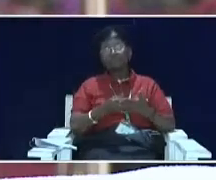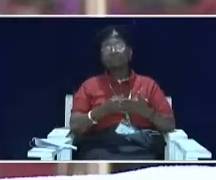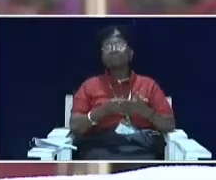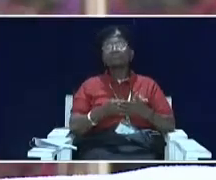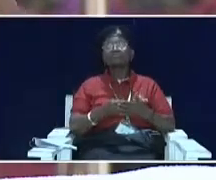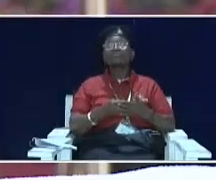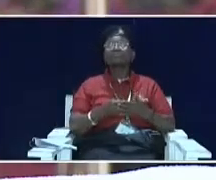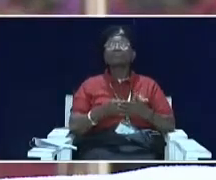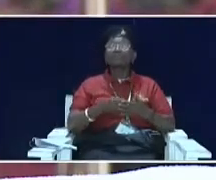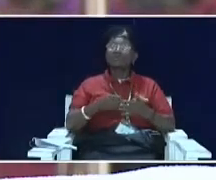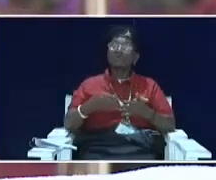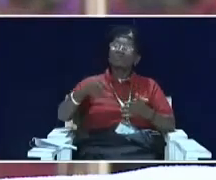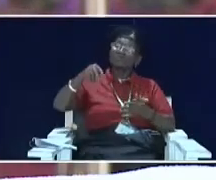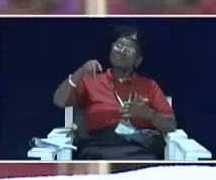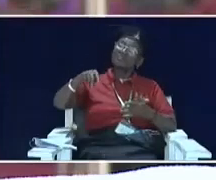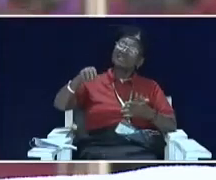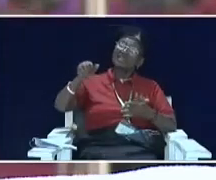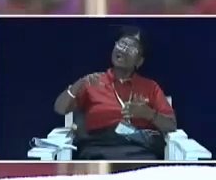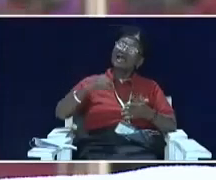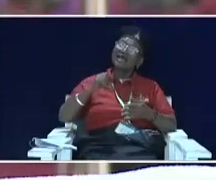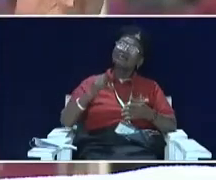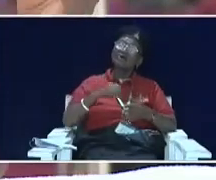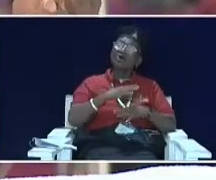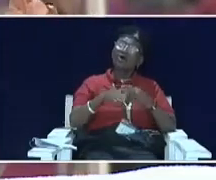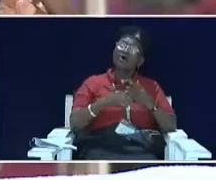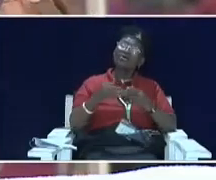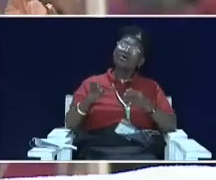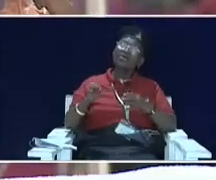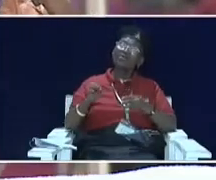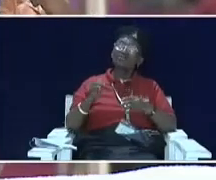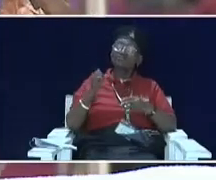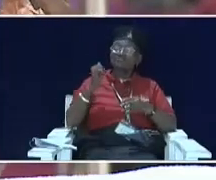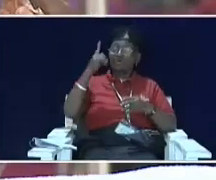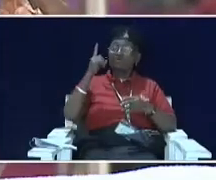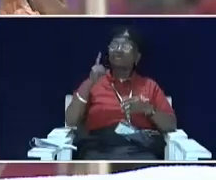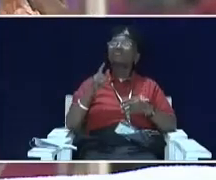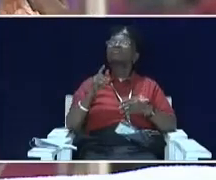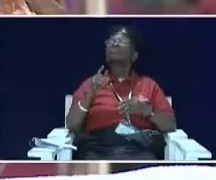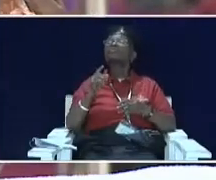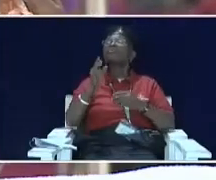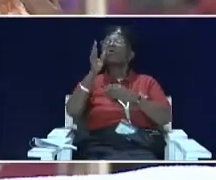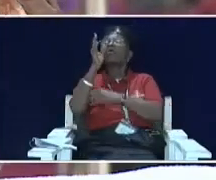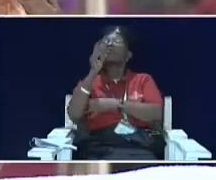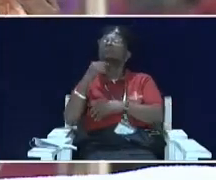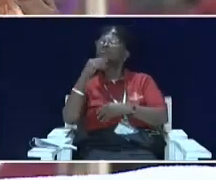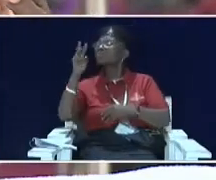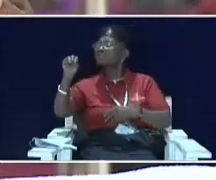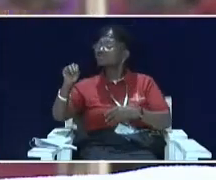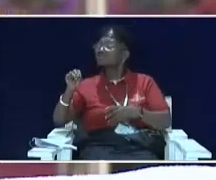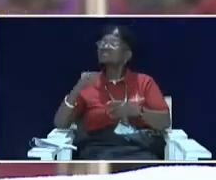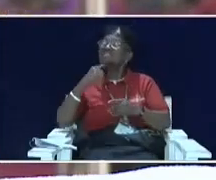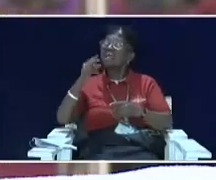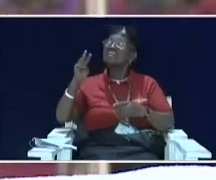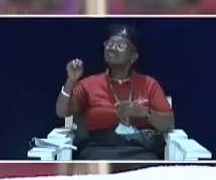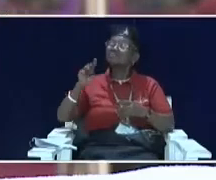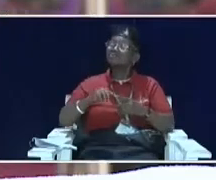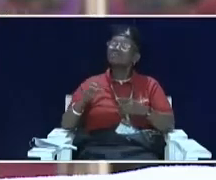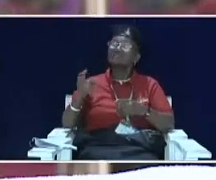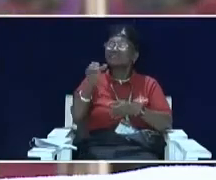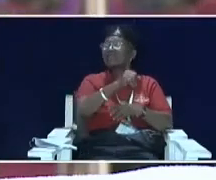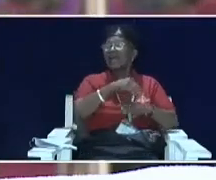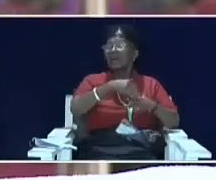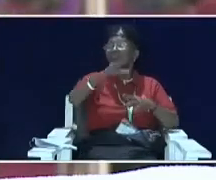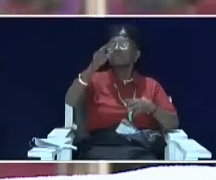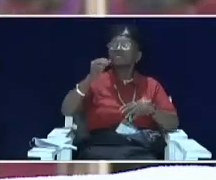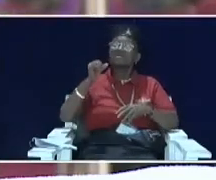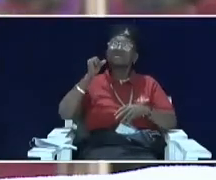smiling. And all of a sudden, God spoke and said, tell him to take away his gifts. I don't want them.